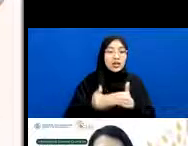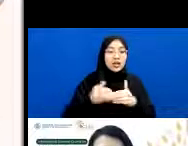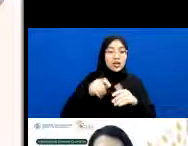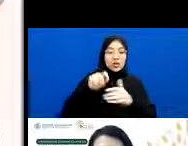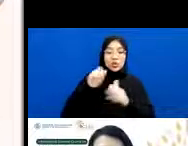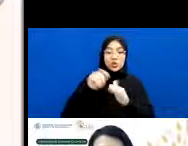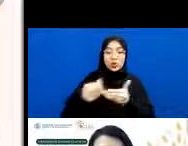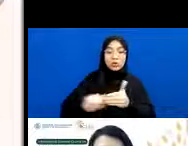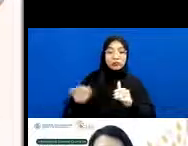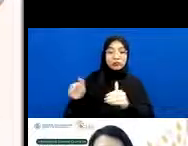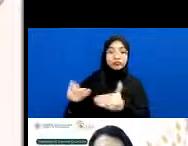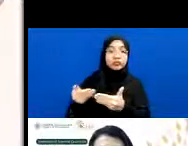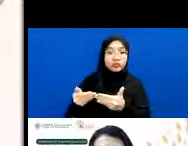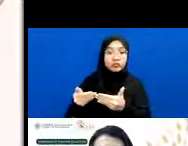COVID-19.